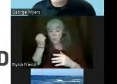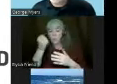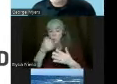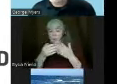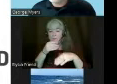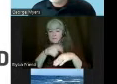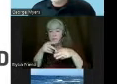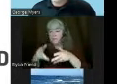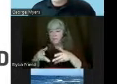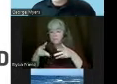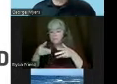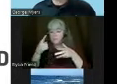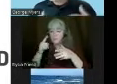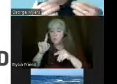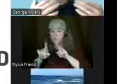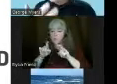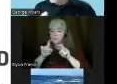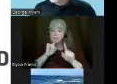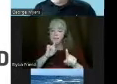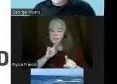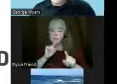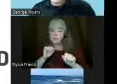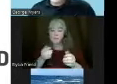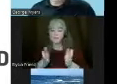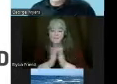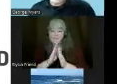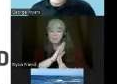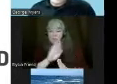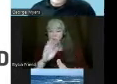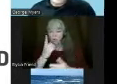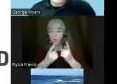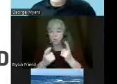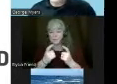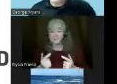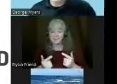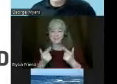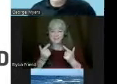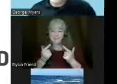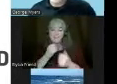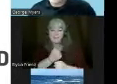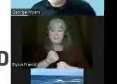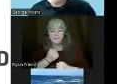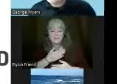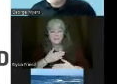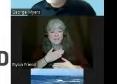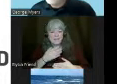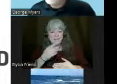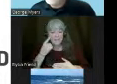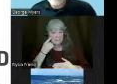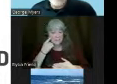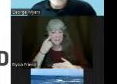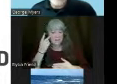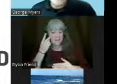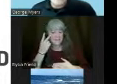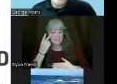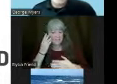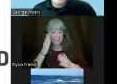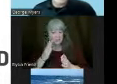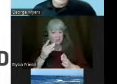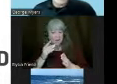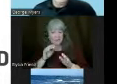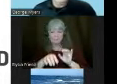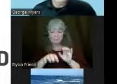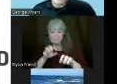for Q&A, where you can ask your live questions. I appreciate it. I think I've already seen somebody dropping a question